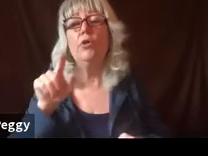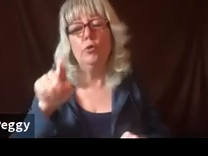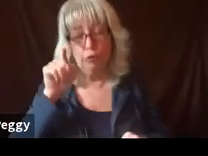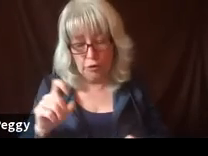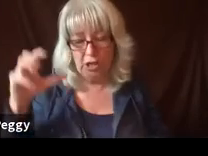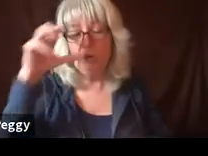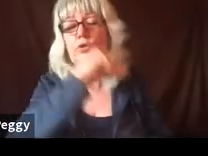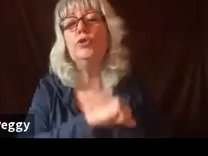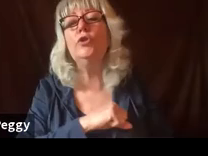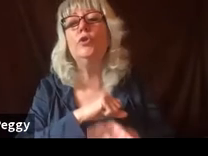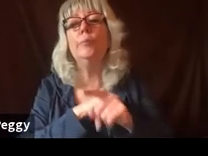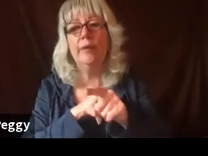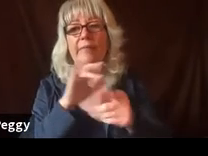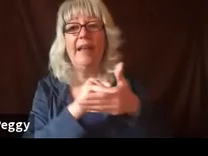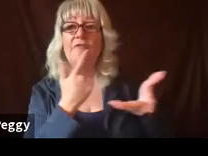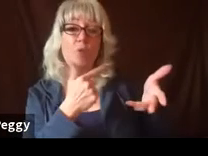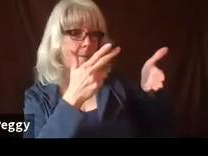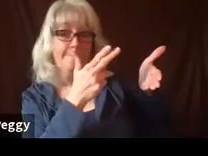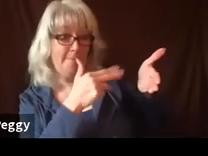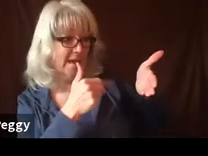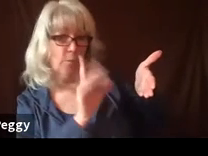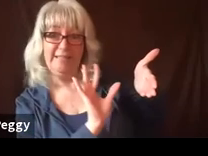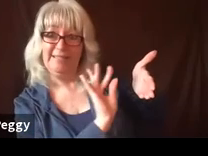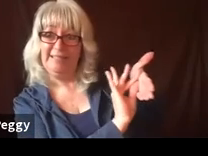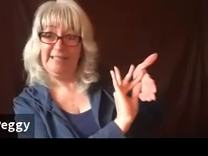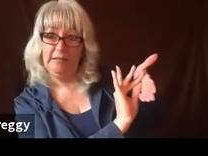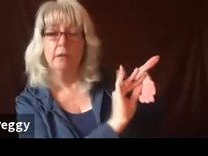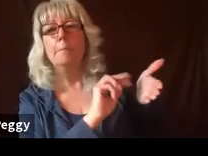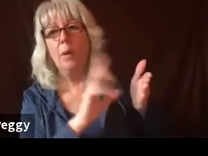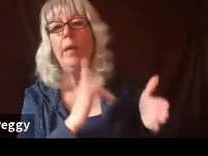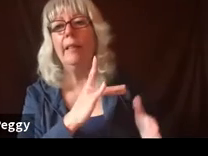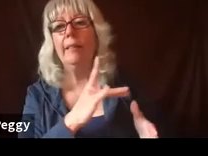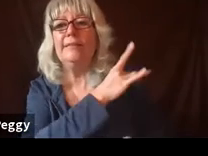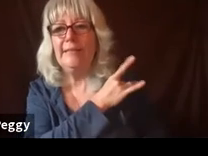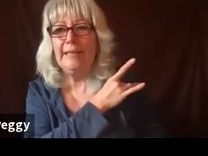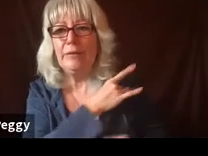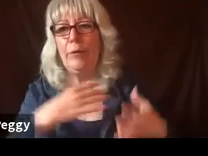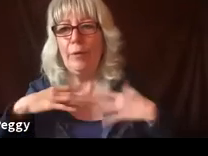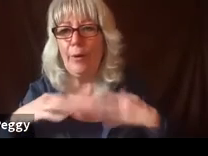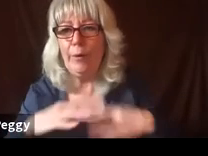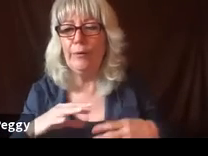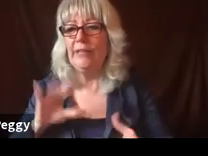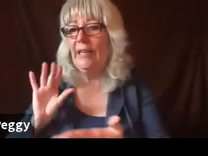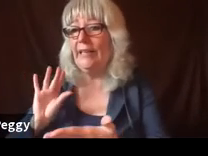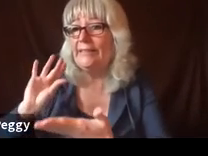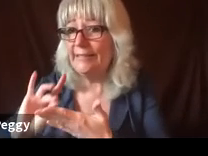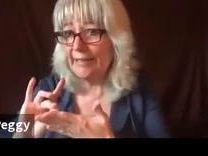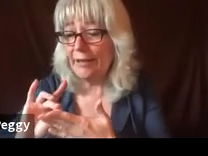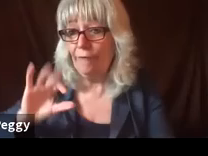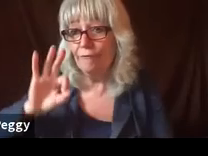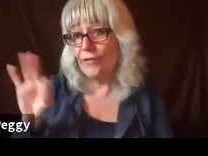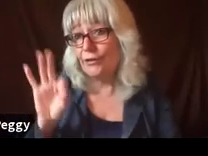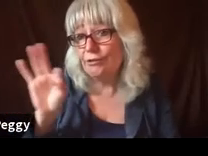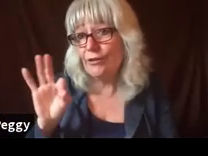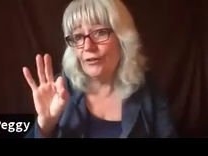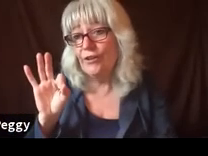are painting, that the paint is going to stick to your clothes and your